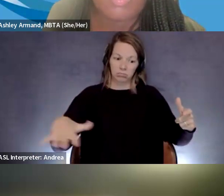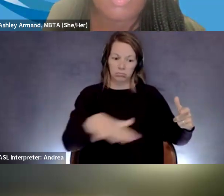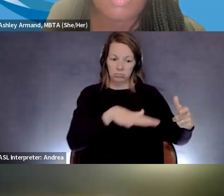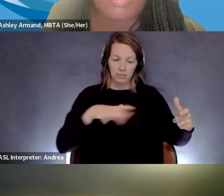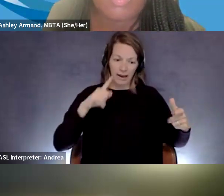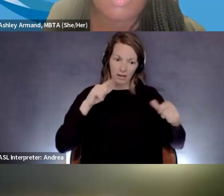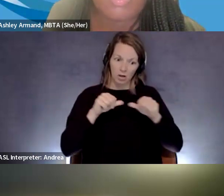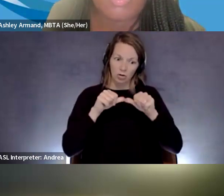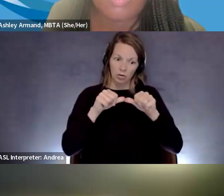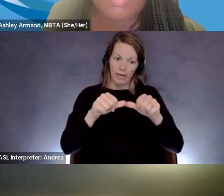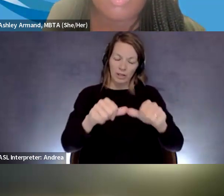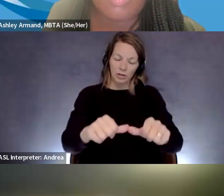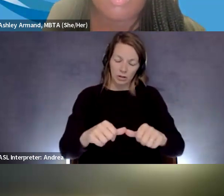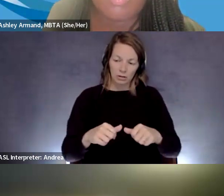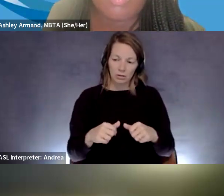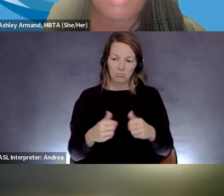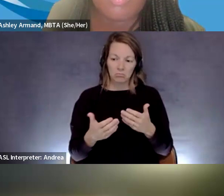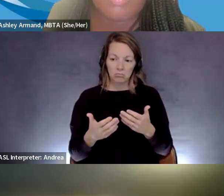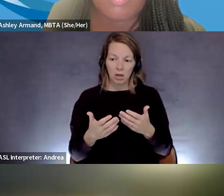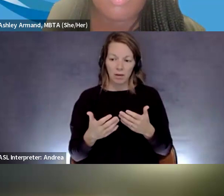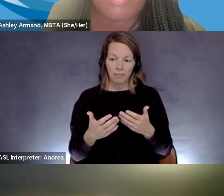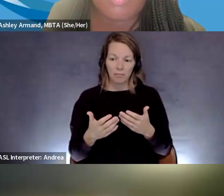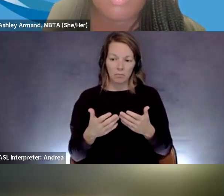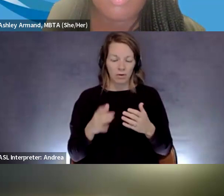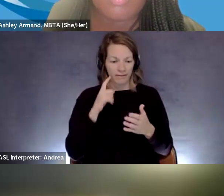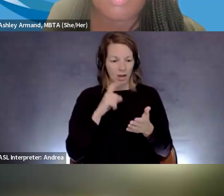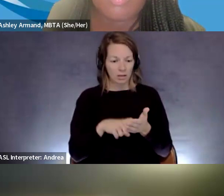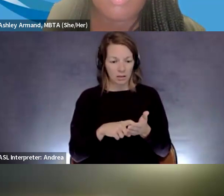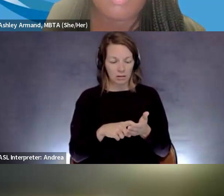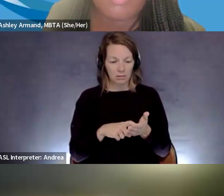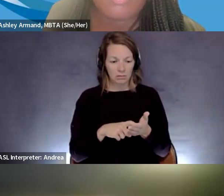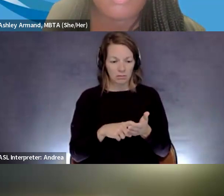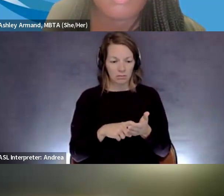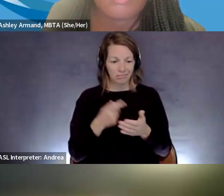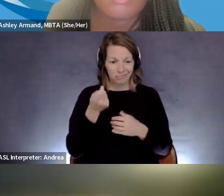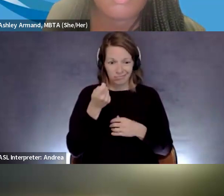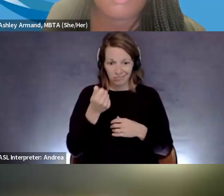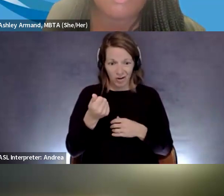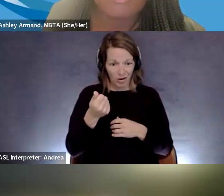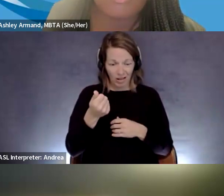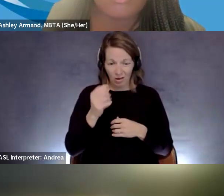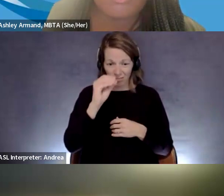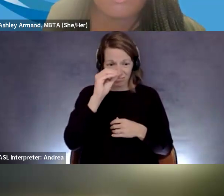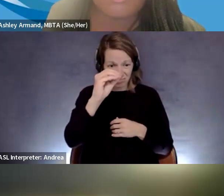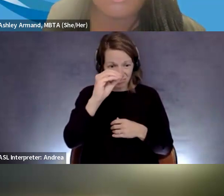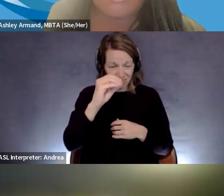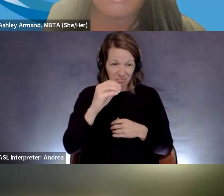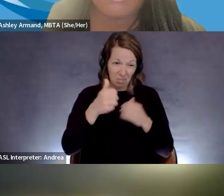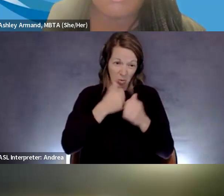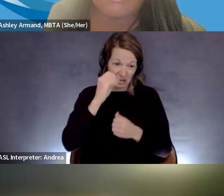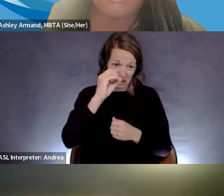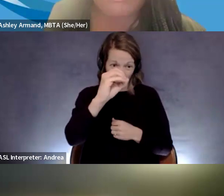than this particular project, we're finding very low to no, mostly no,